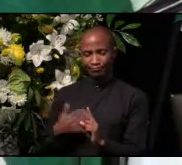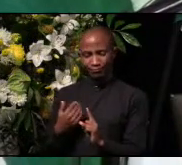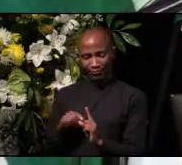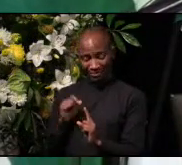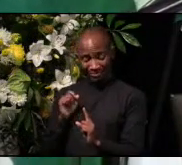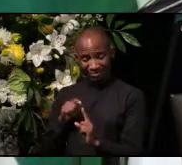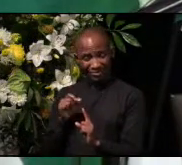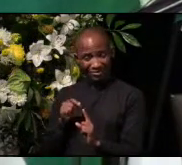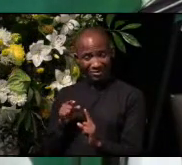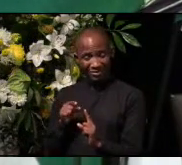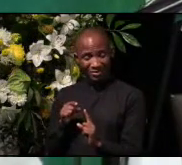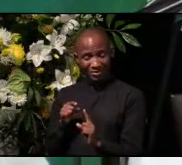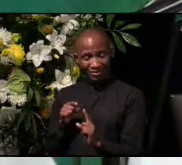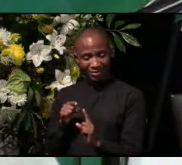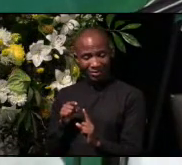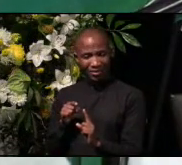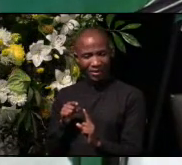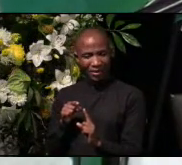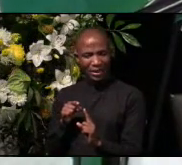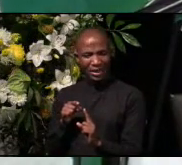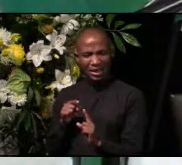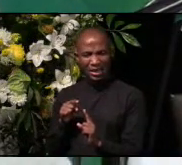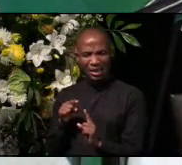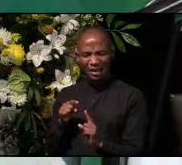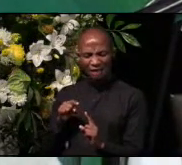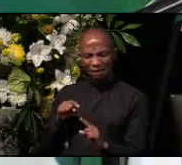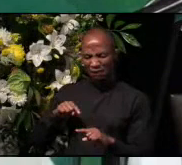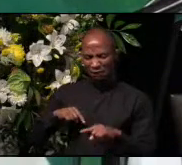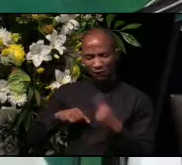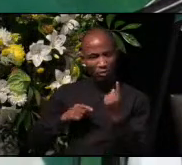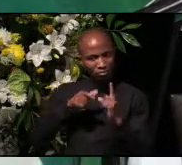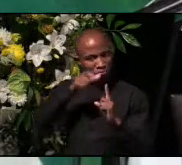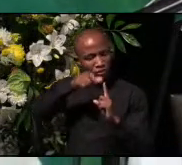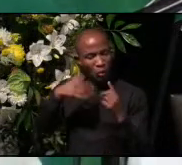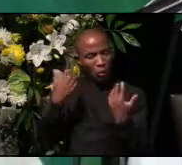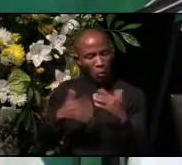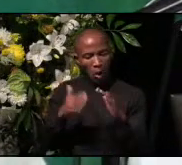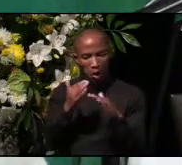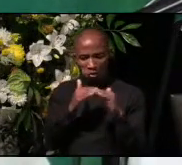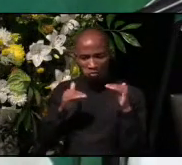regard him as first among equals